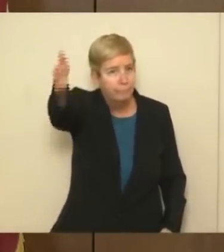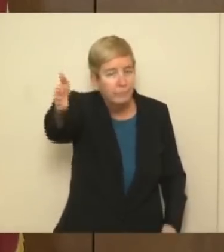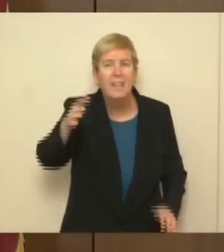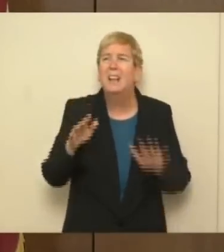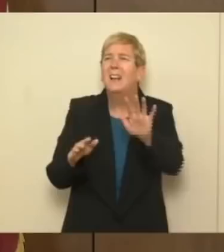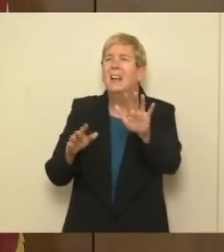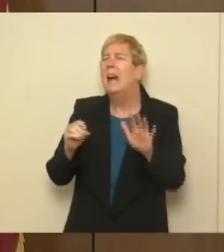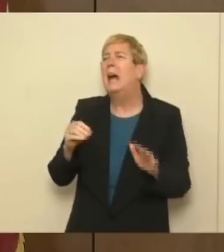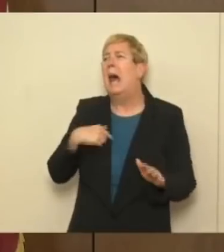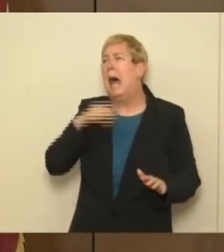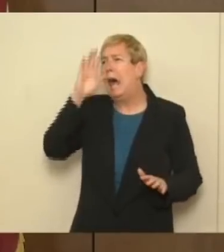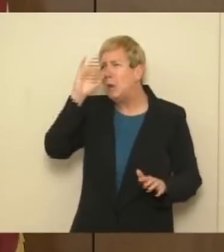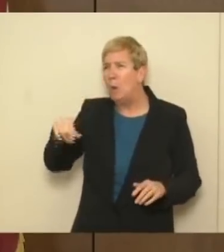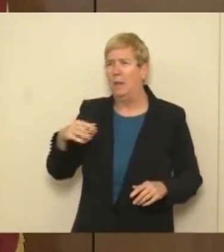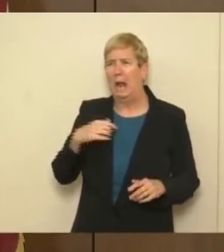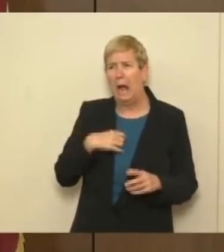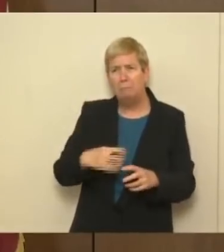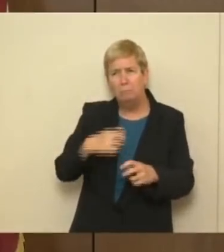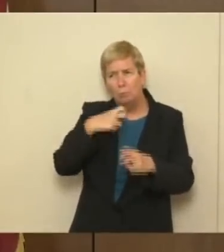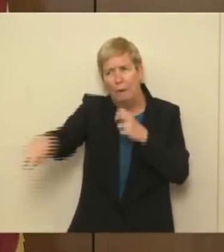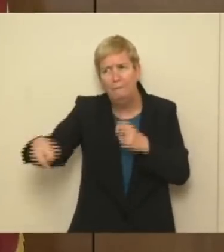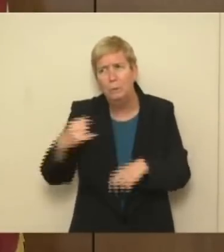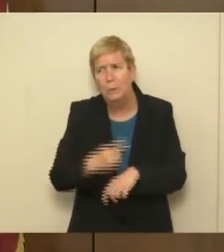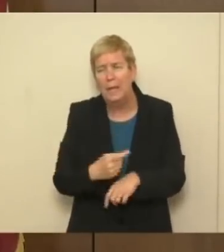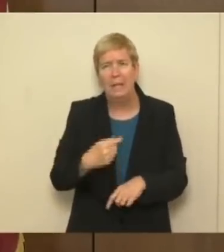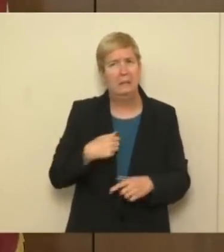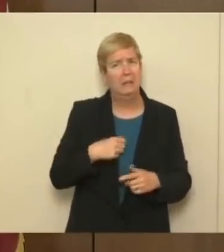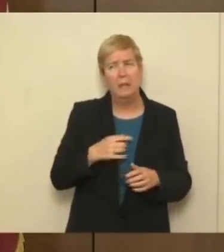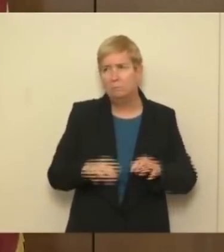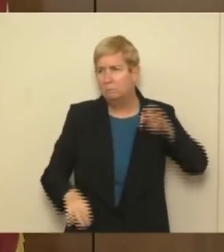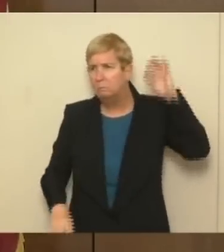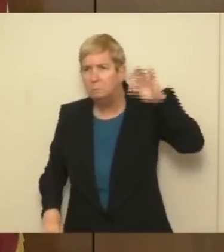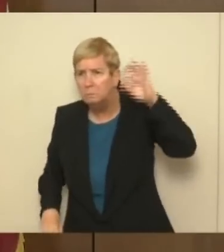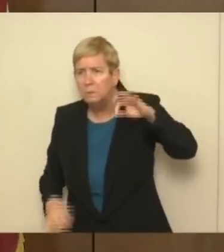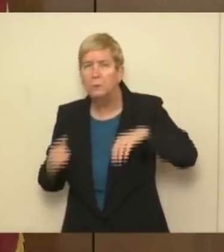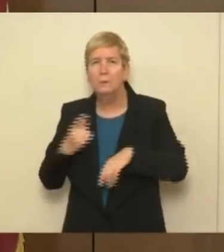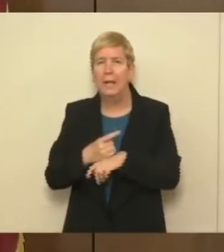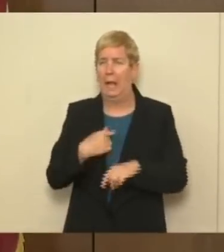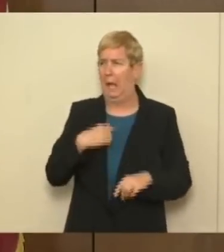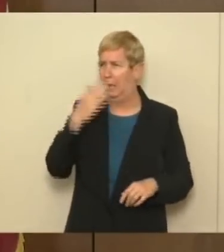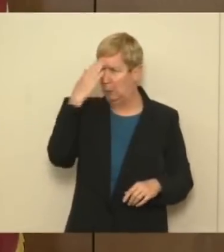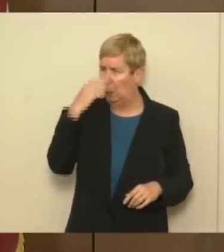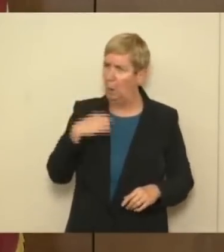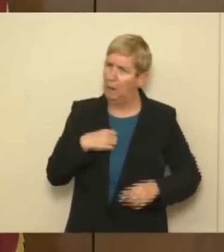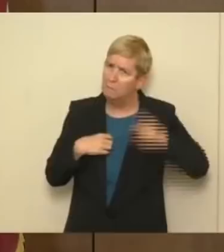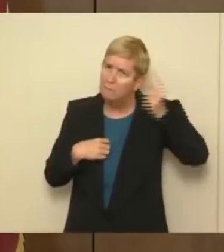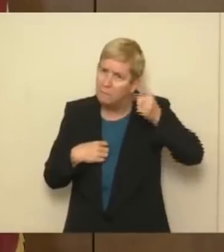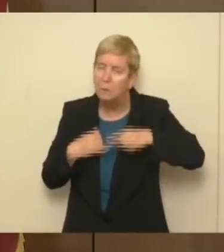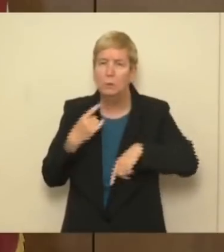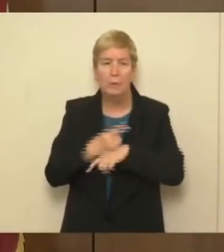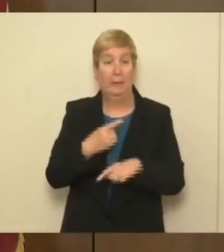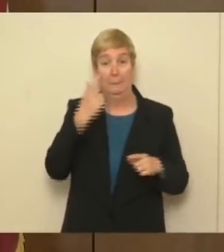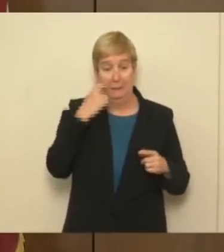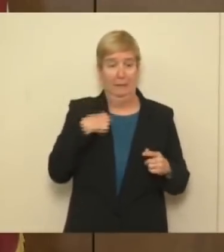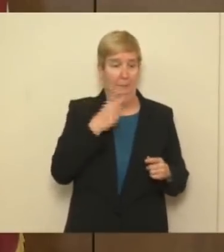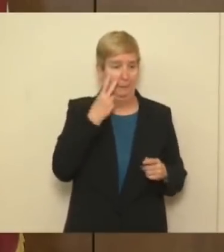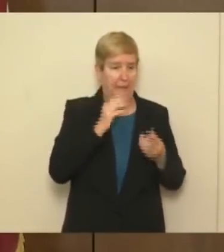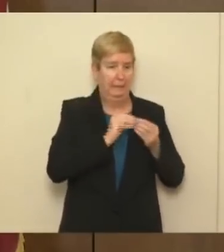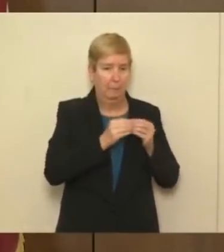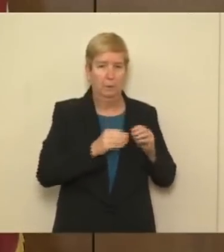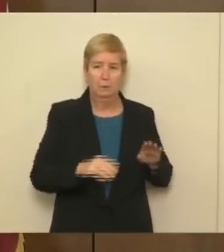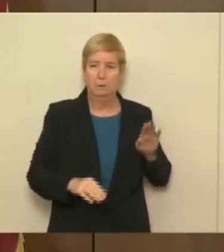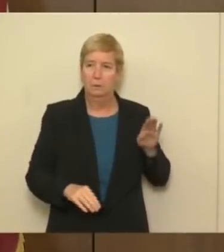Mexicans today. It's a hard day when I see increases in cases 3-4 days in a row.